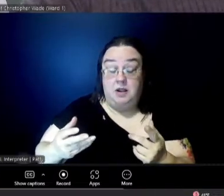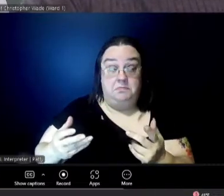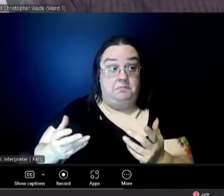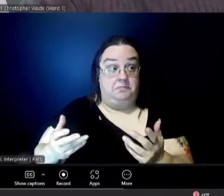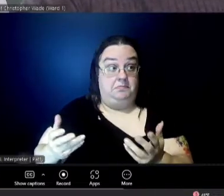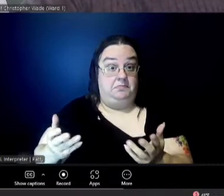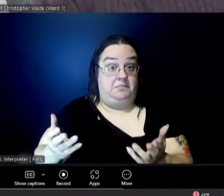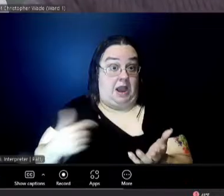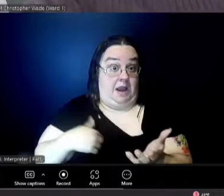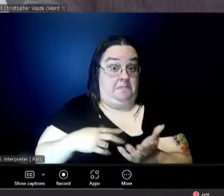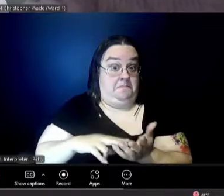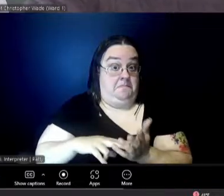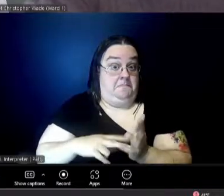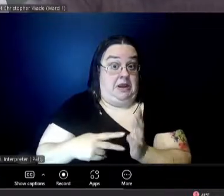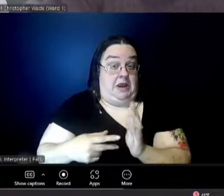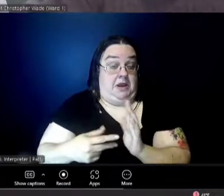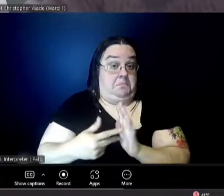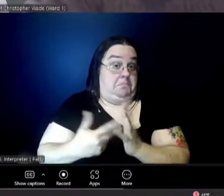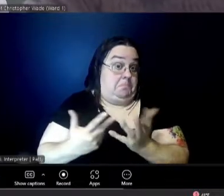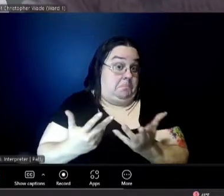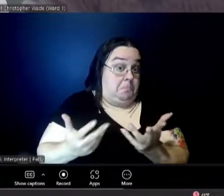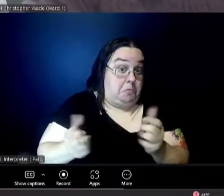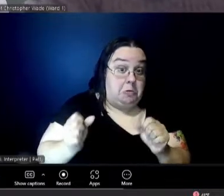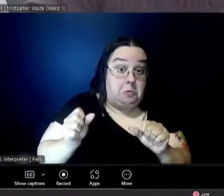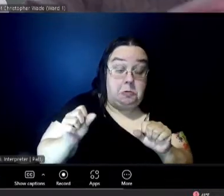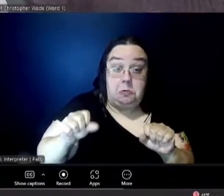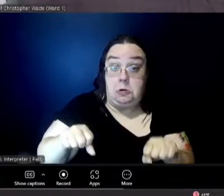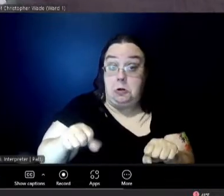I mean, we could.